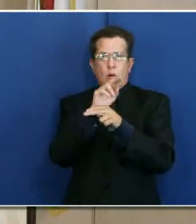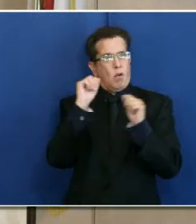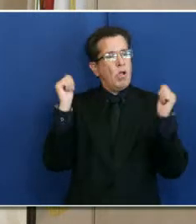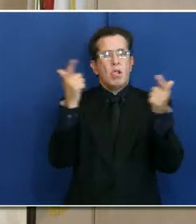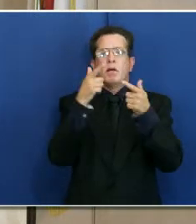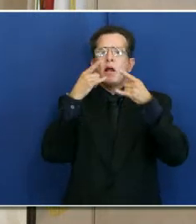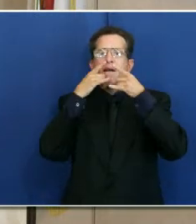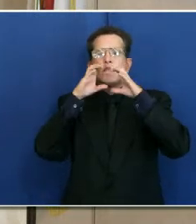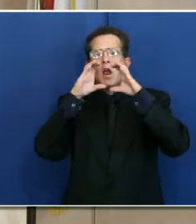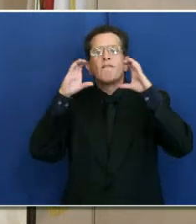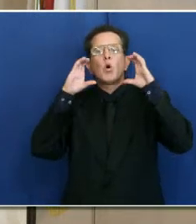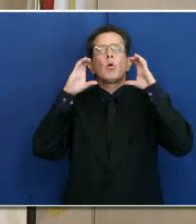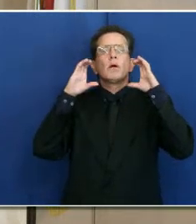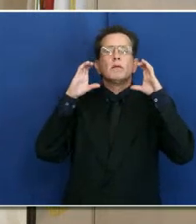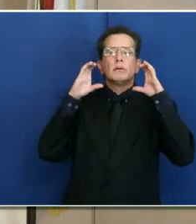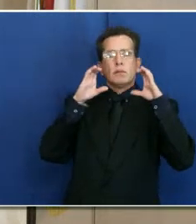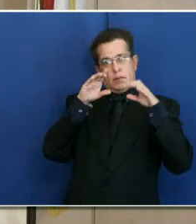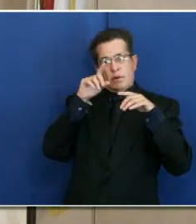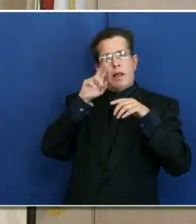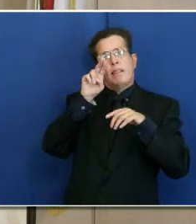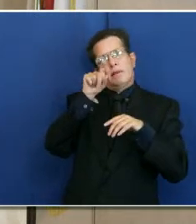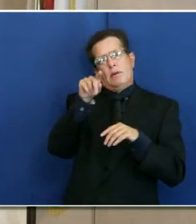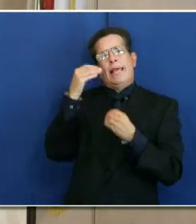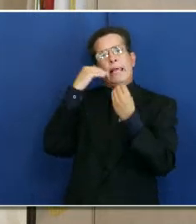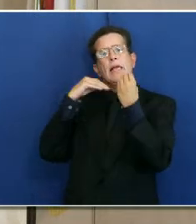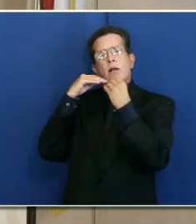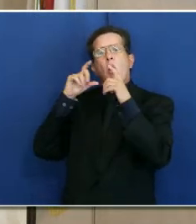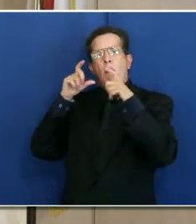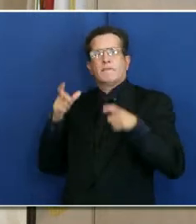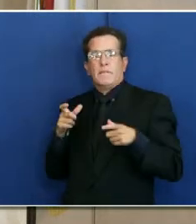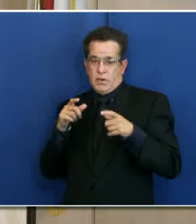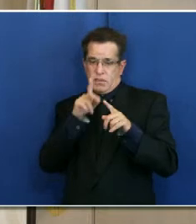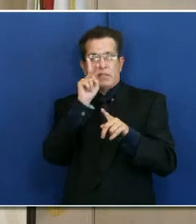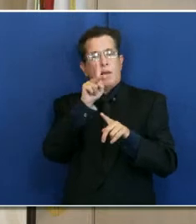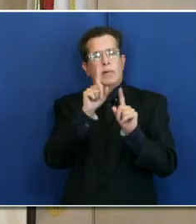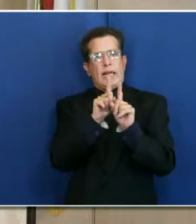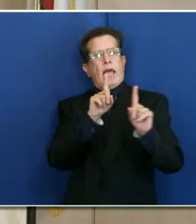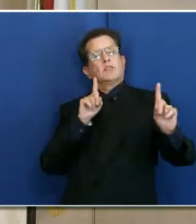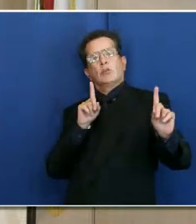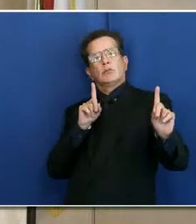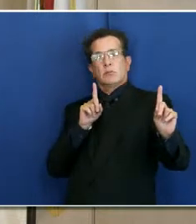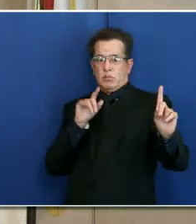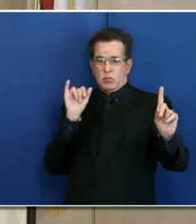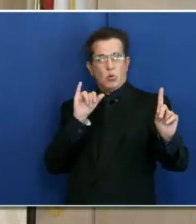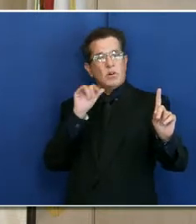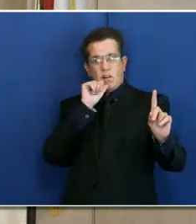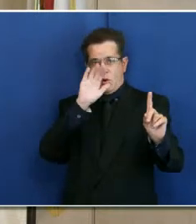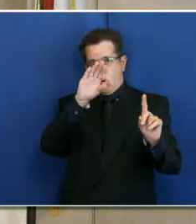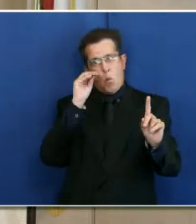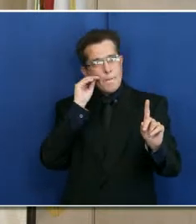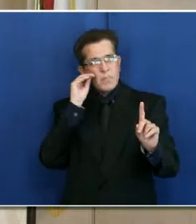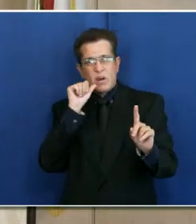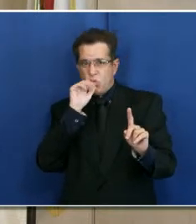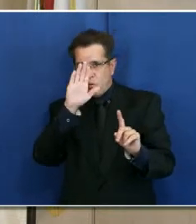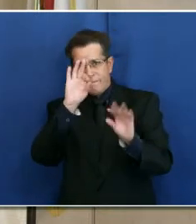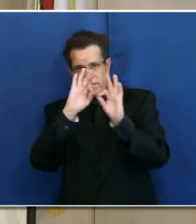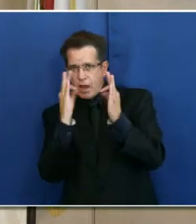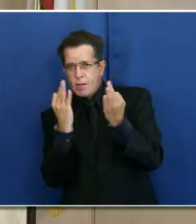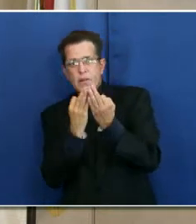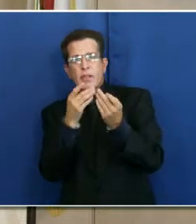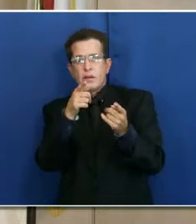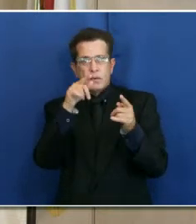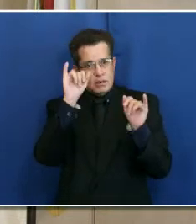facial coverings unless we are eating. Social distancing, particularly if you are not household members, particularly going